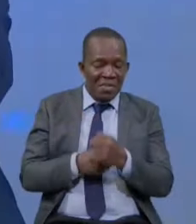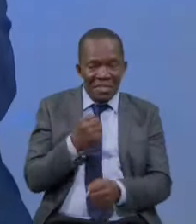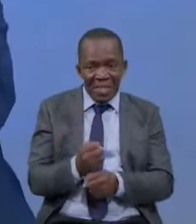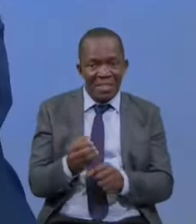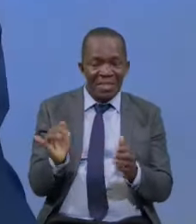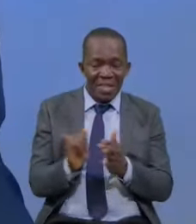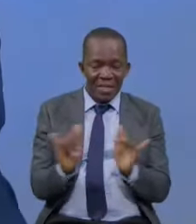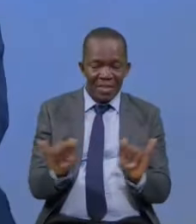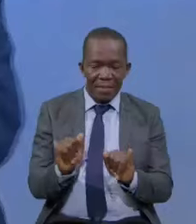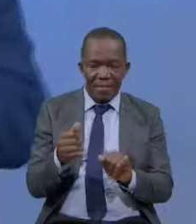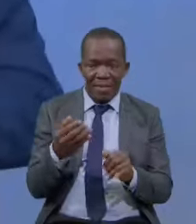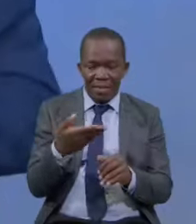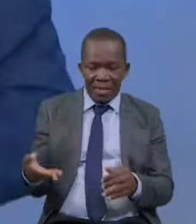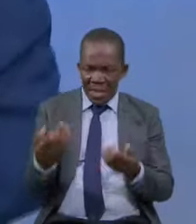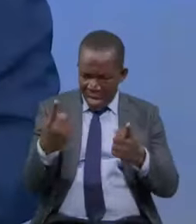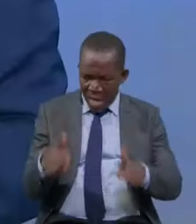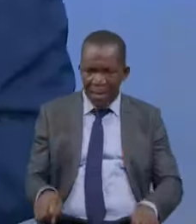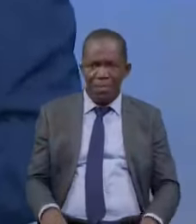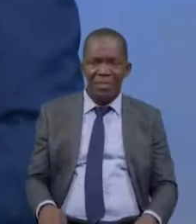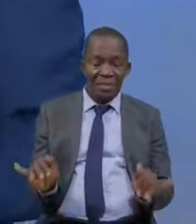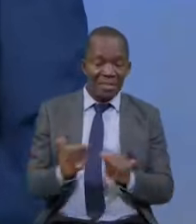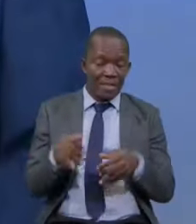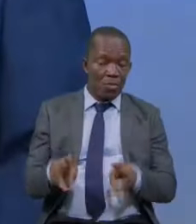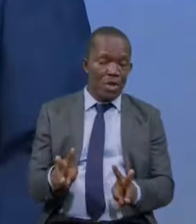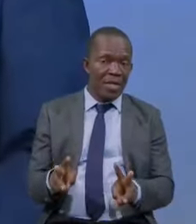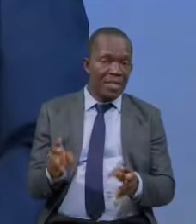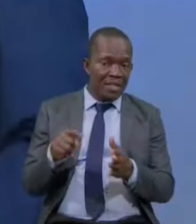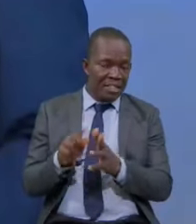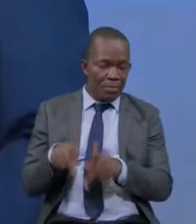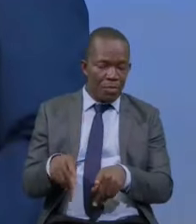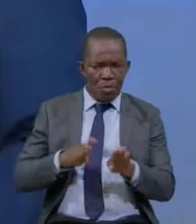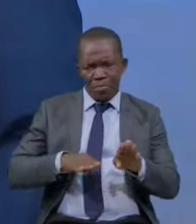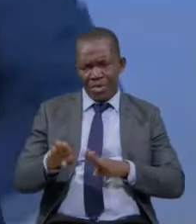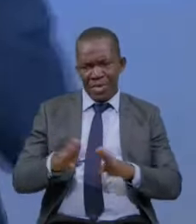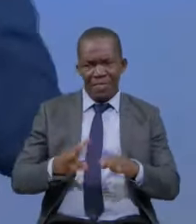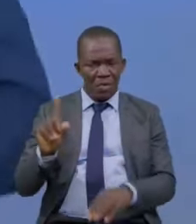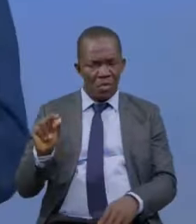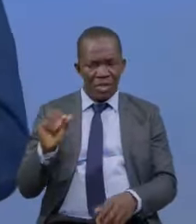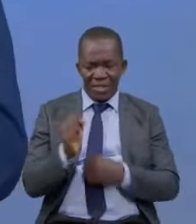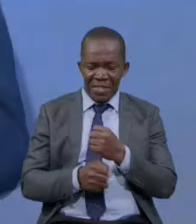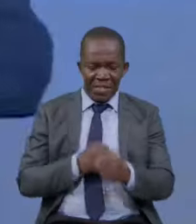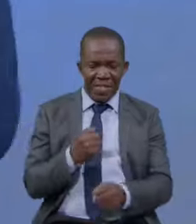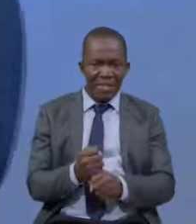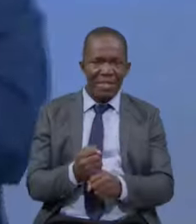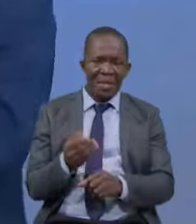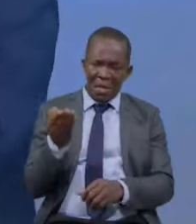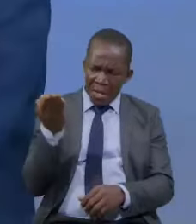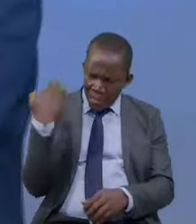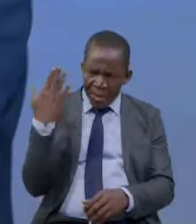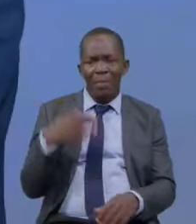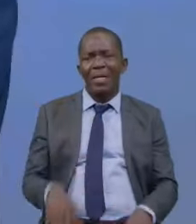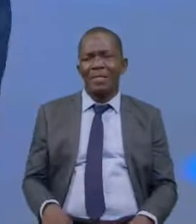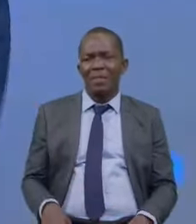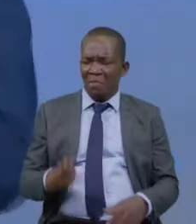same way they got angry 20 years ago, 15 years ago, and the same way